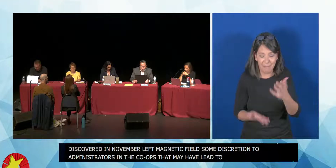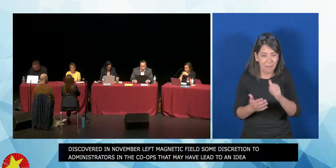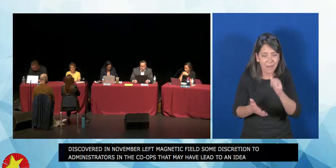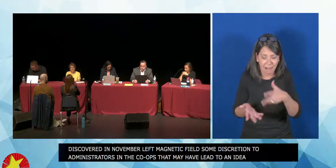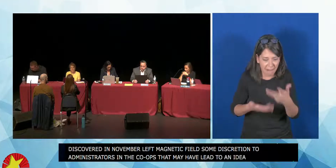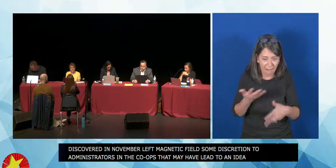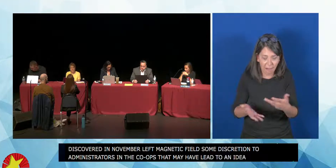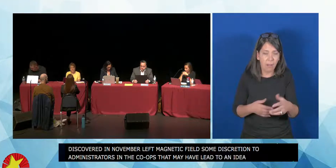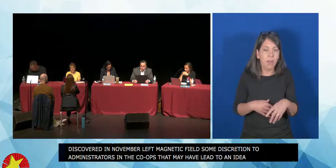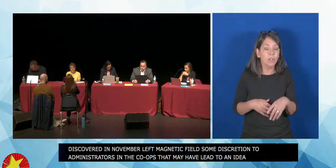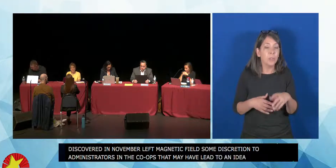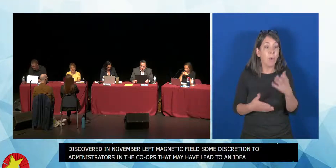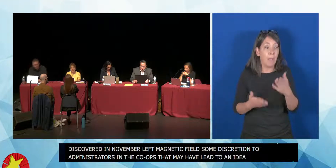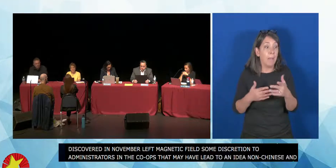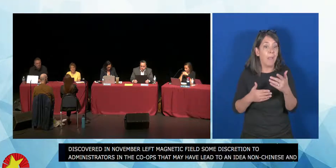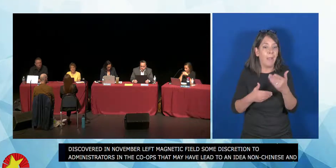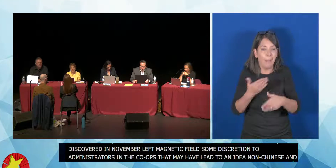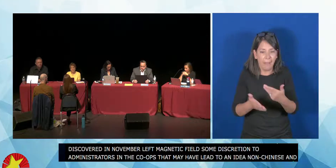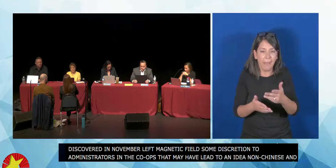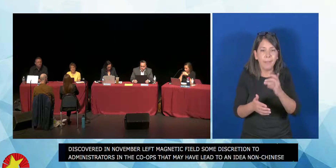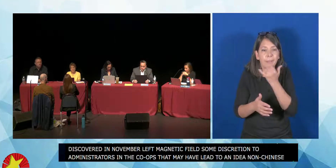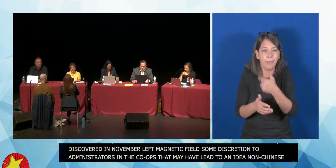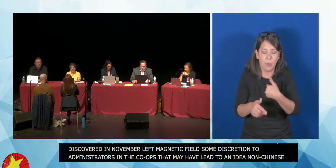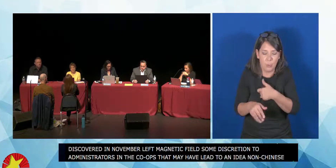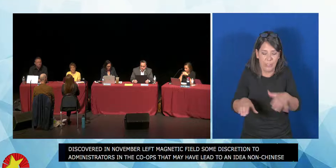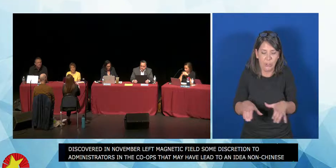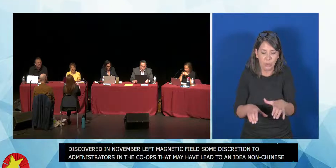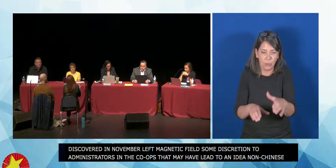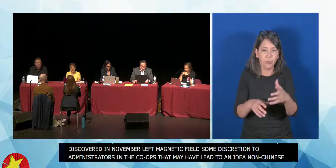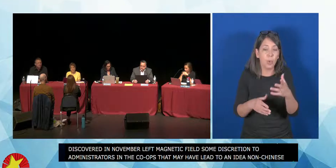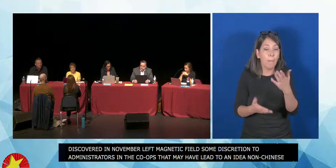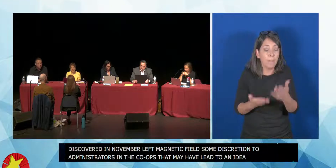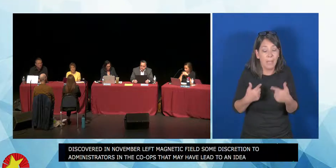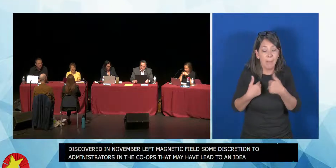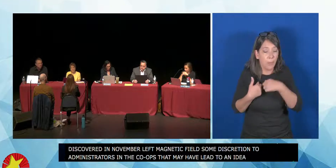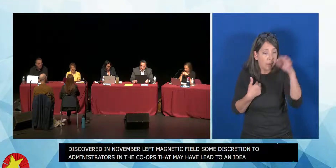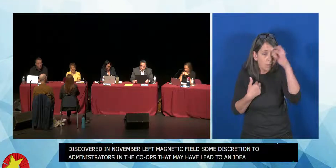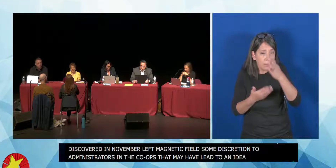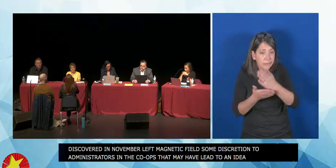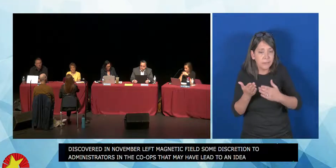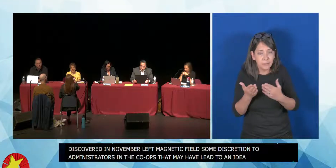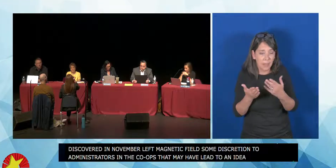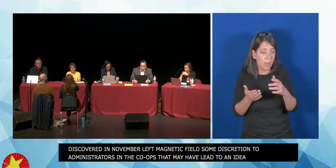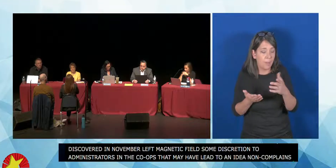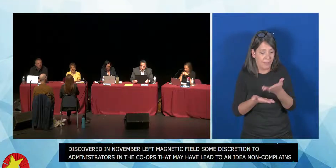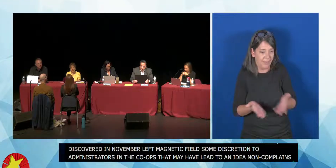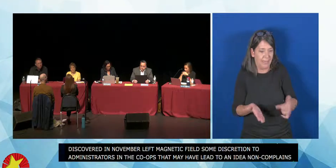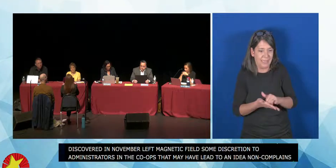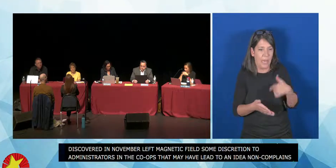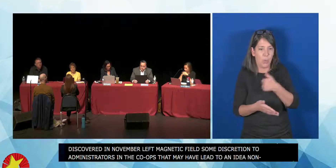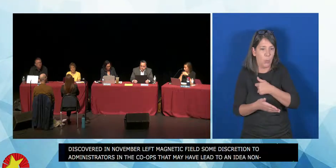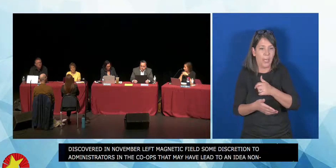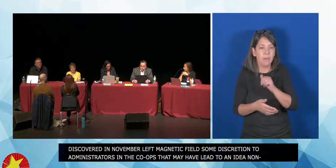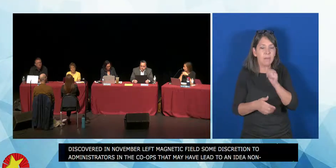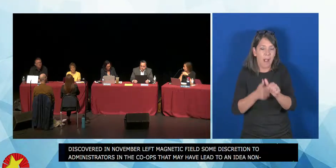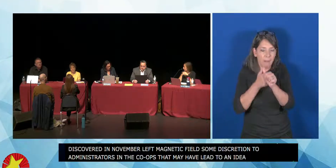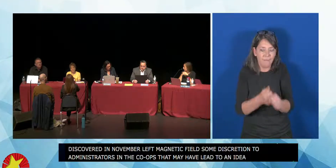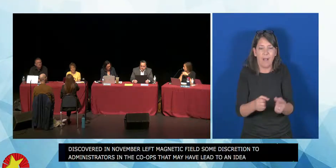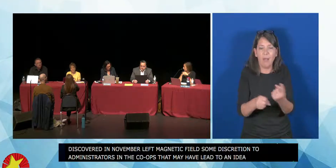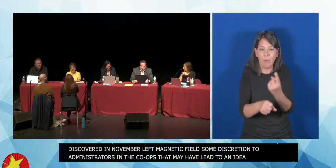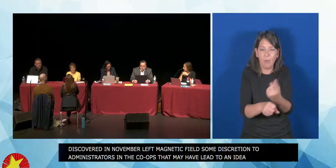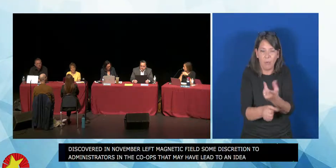to potentially occur, although we've reviewed the facts and thus far we're not aware that any violations or noncompliance events have